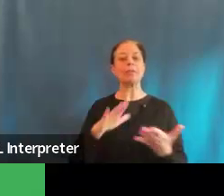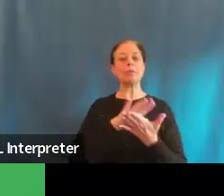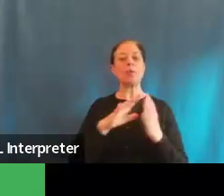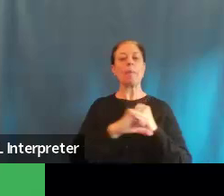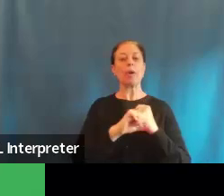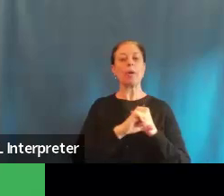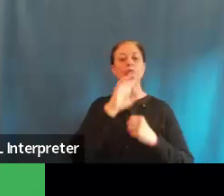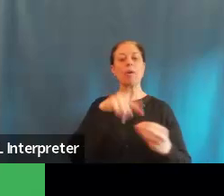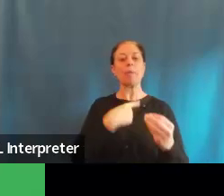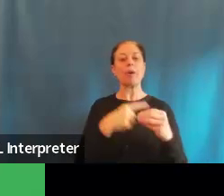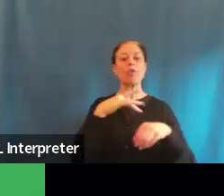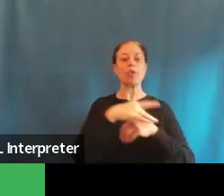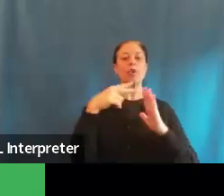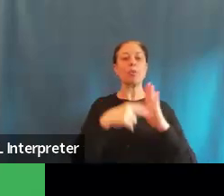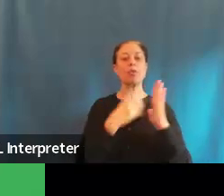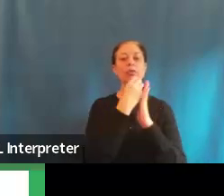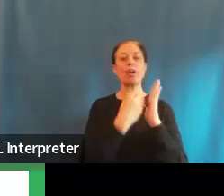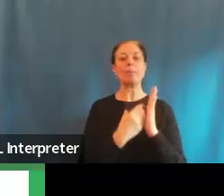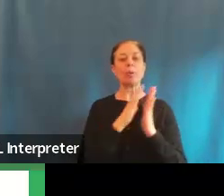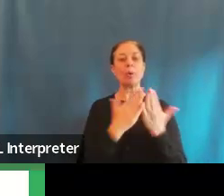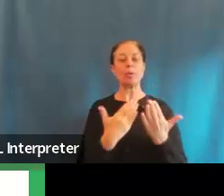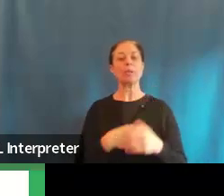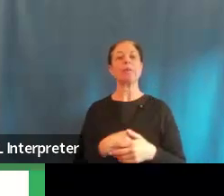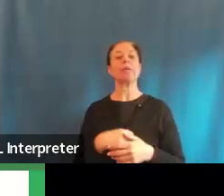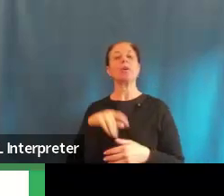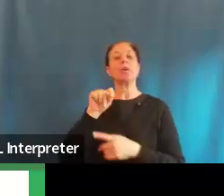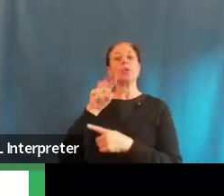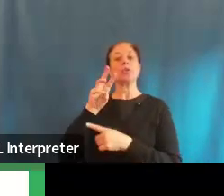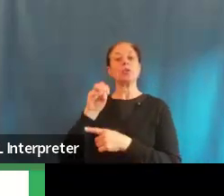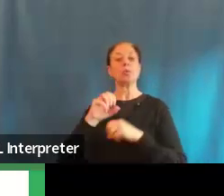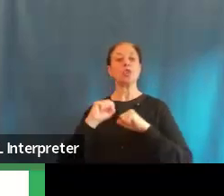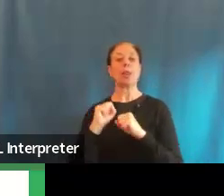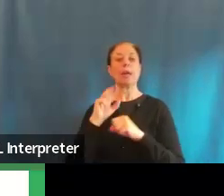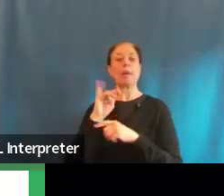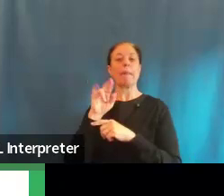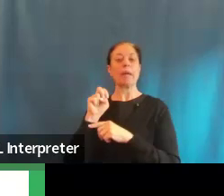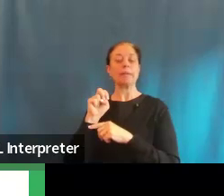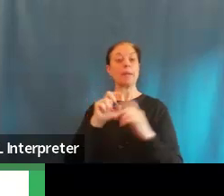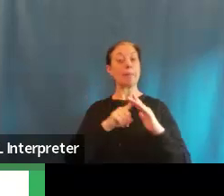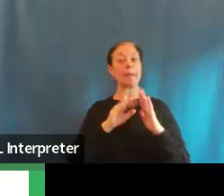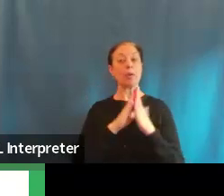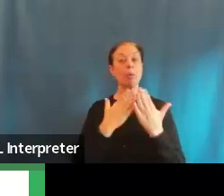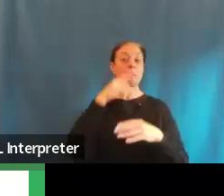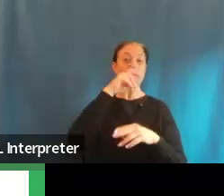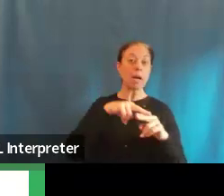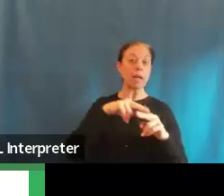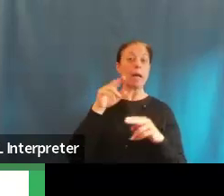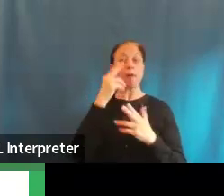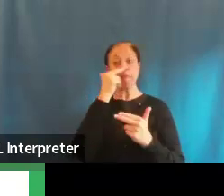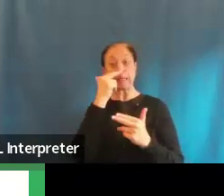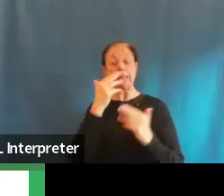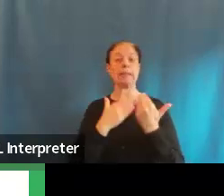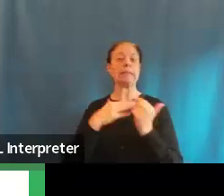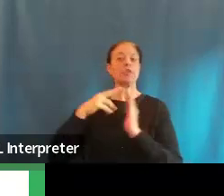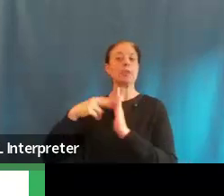and chapter books. Starting off with Two Chilly Mice. Beginner books are fun, funny, and easy to